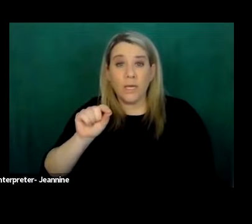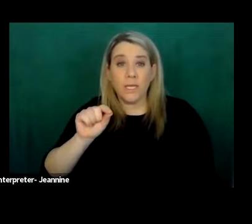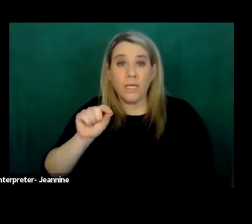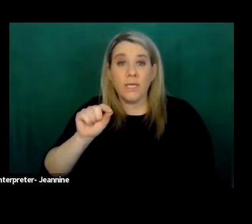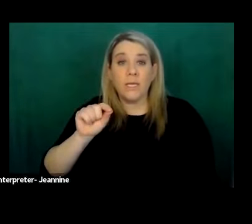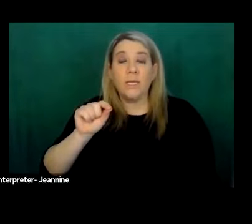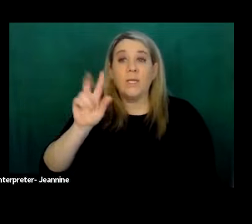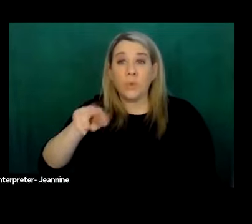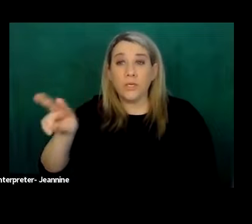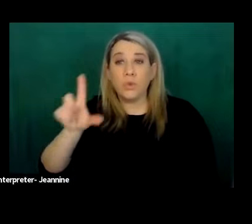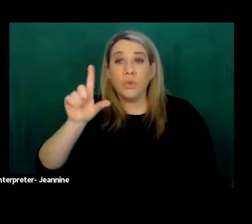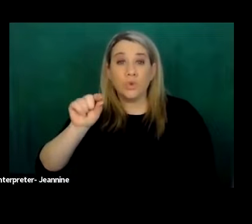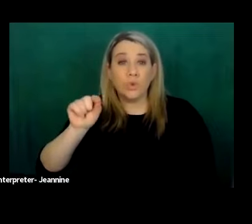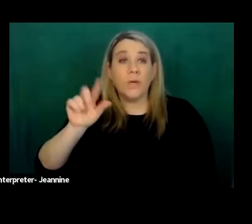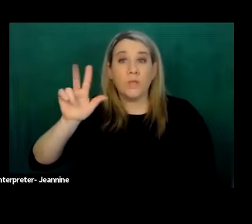2022-2023